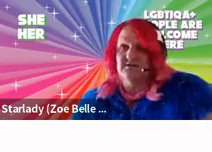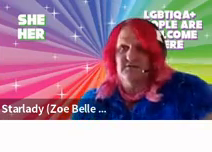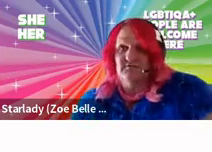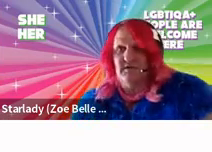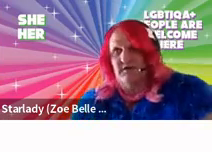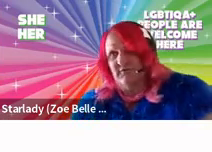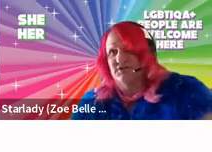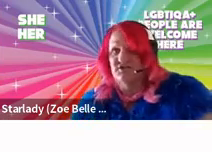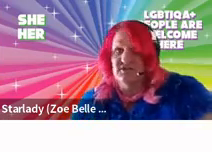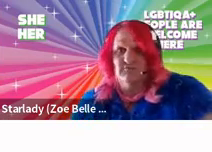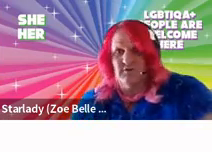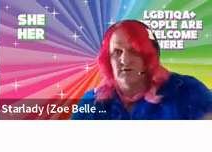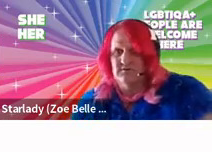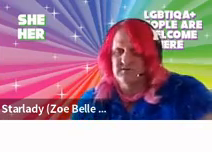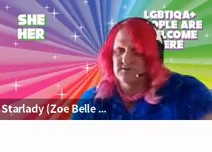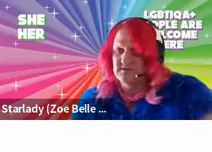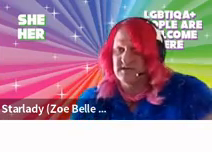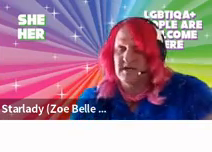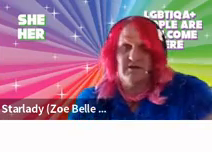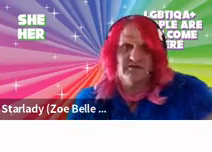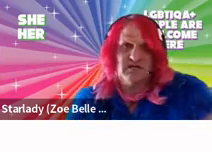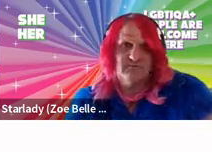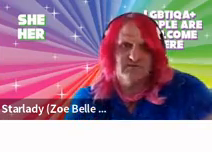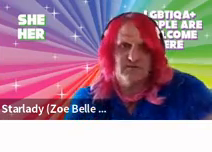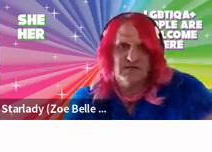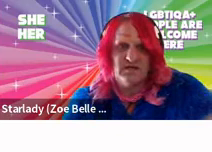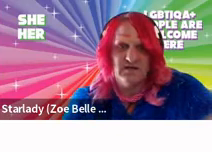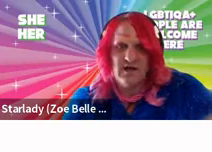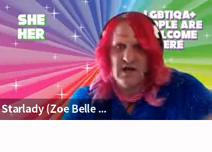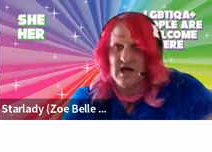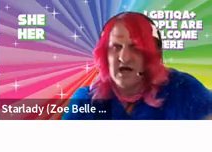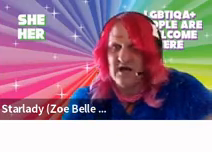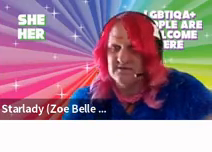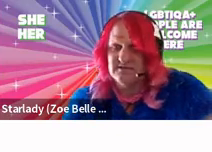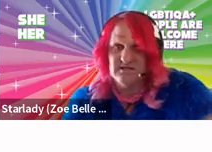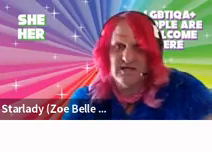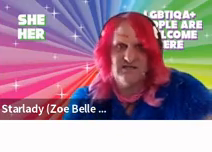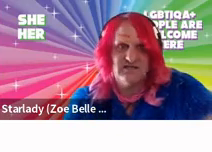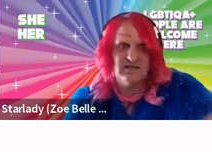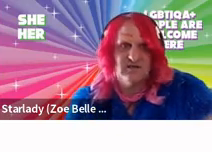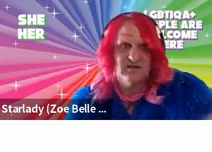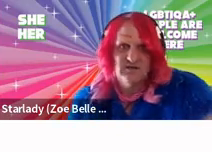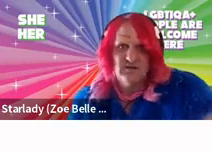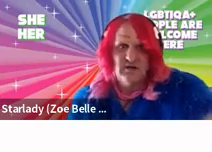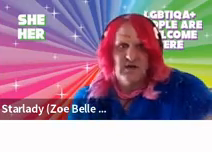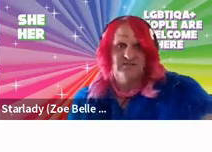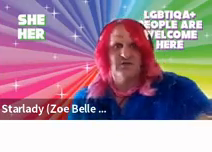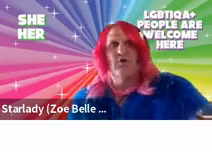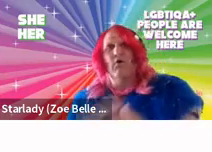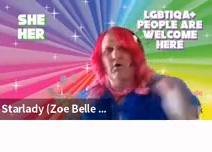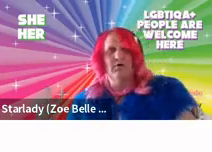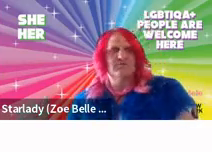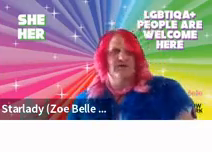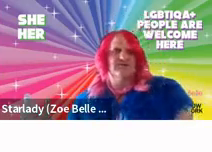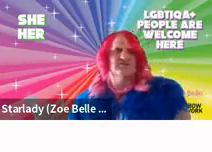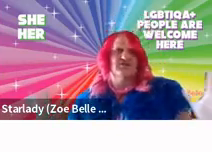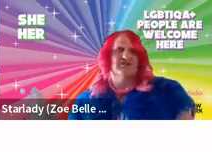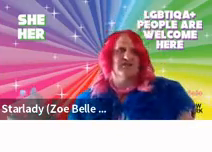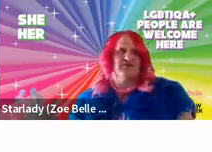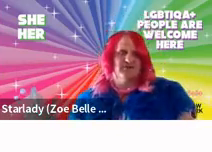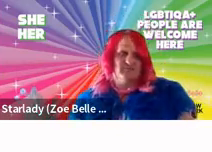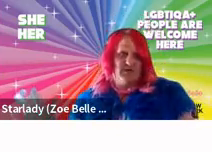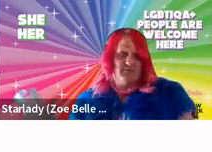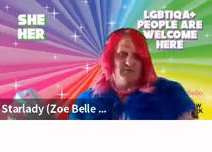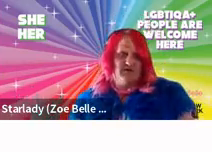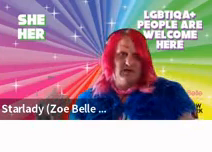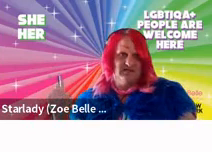beauty and sort of like rigid gender roles and stereotypes within our society. And so all trans and